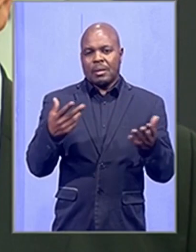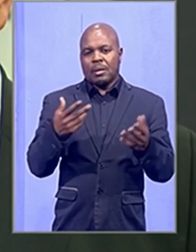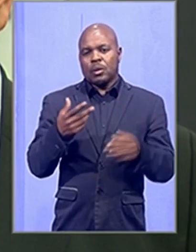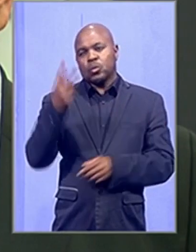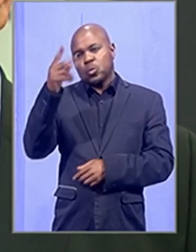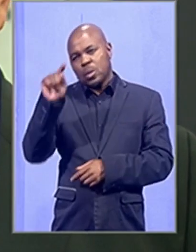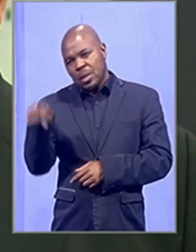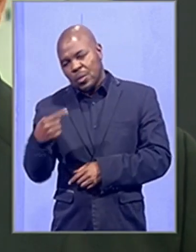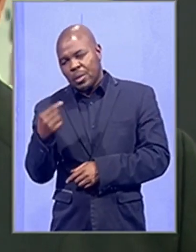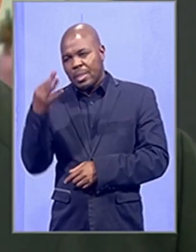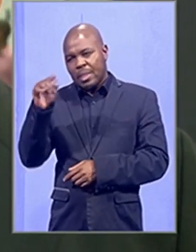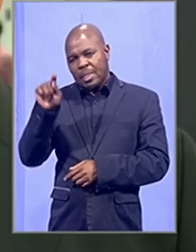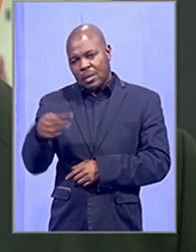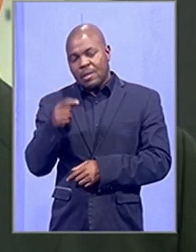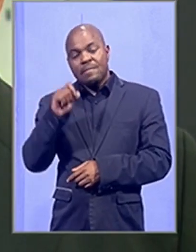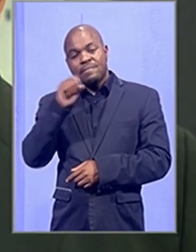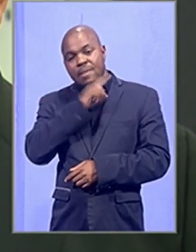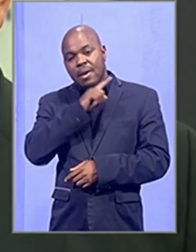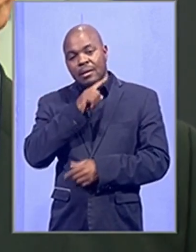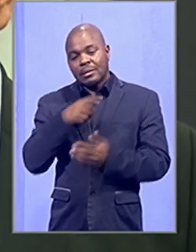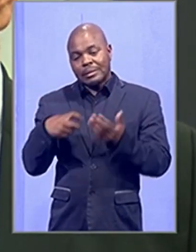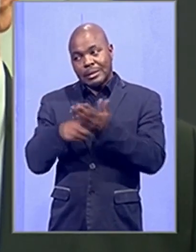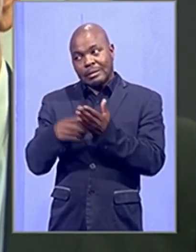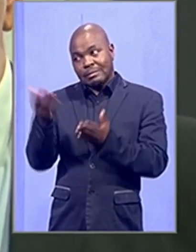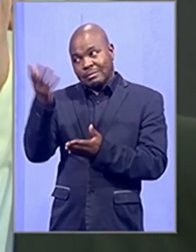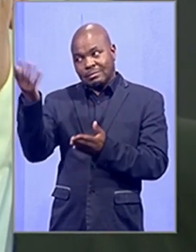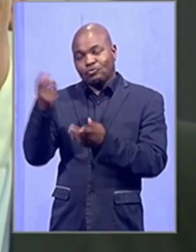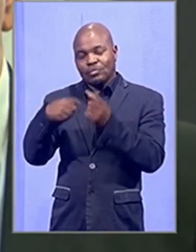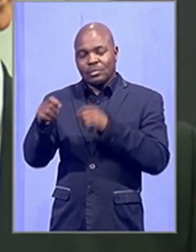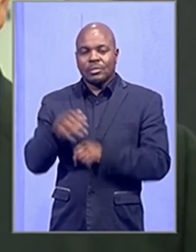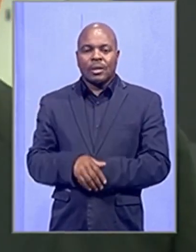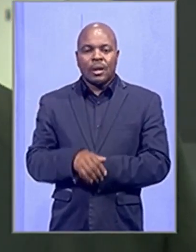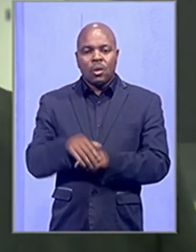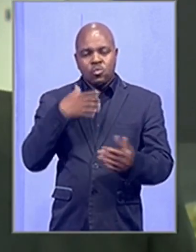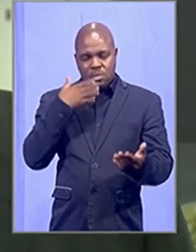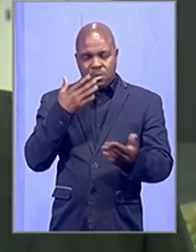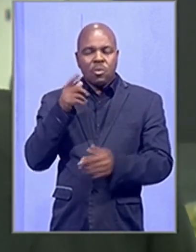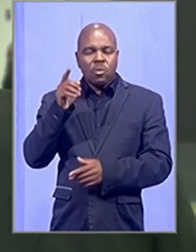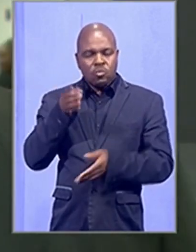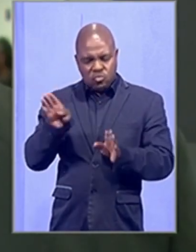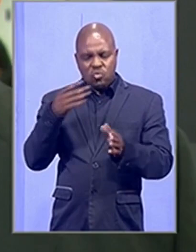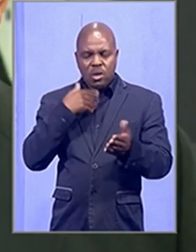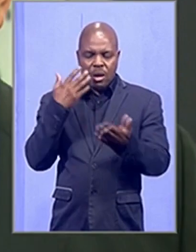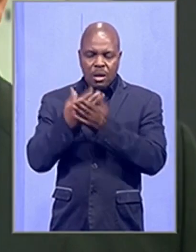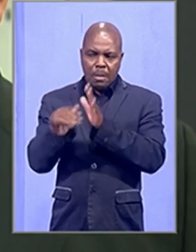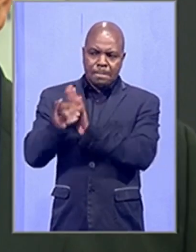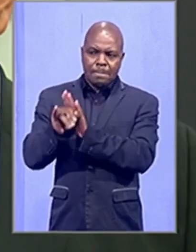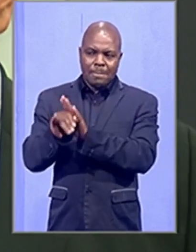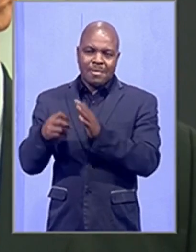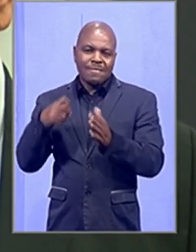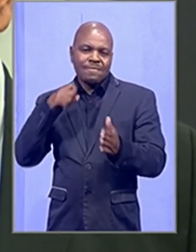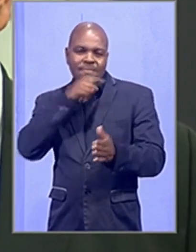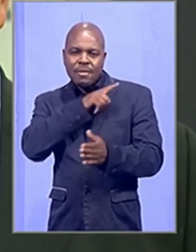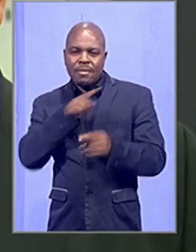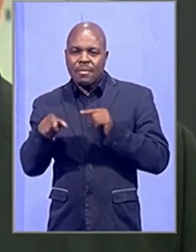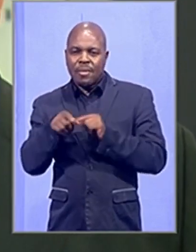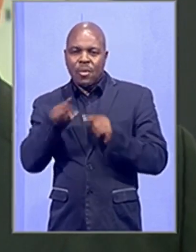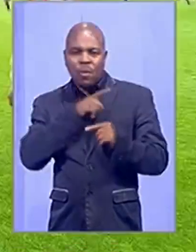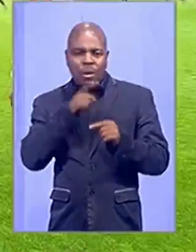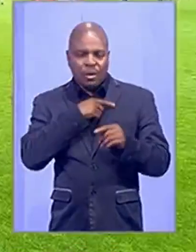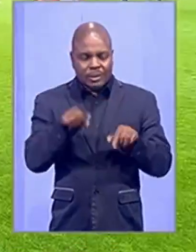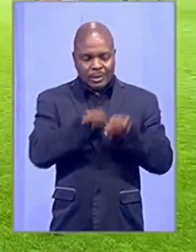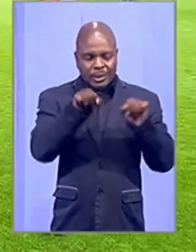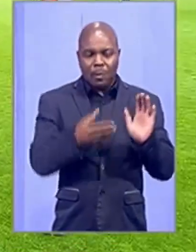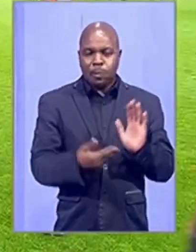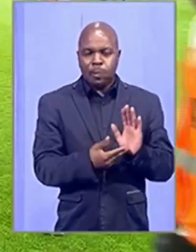between 2,000 and 3,000 fake tickets. There's ways and means to identify them, especially with the scanning system